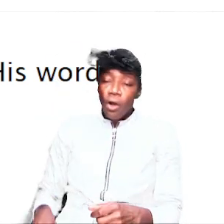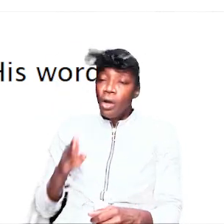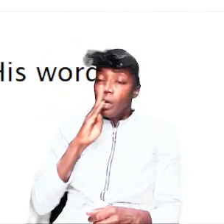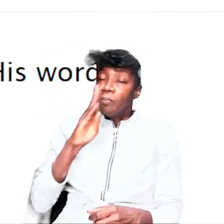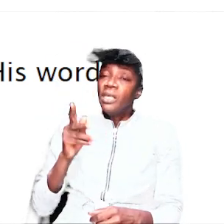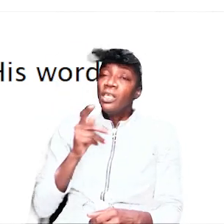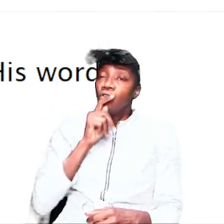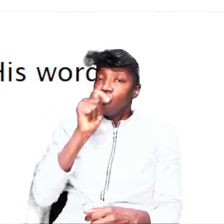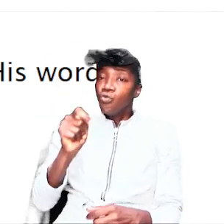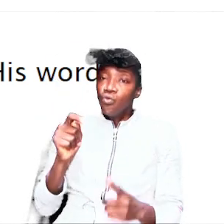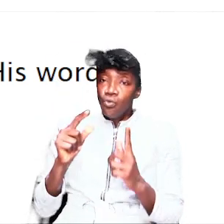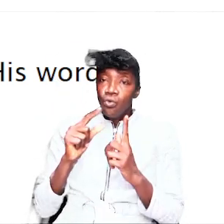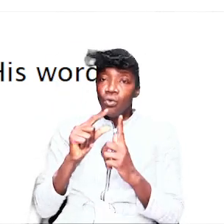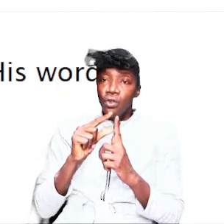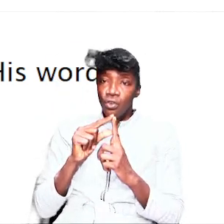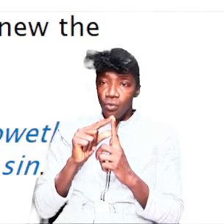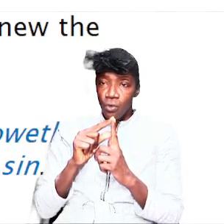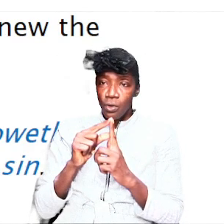His word.